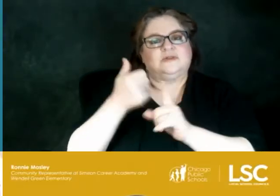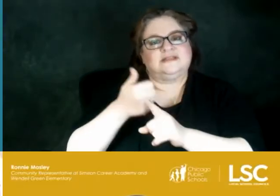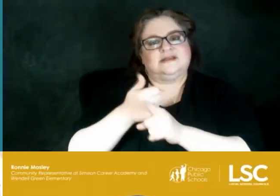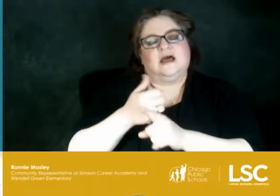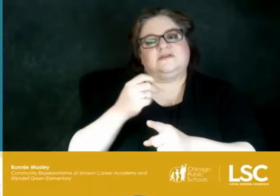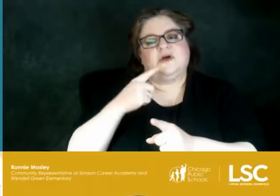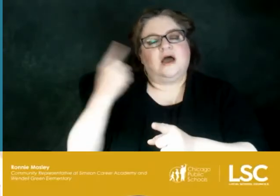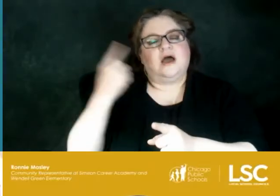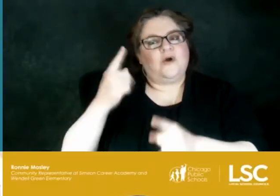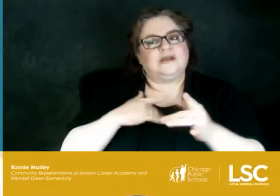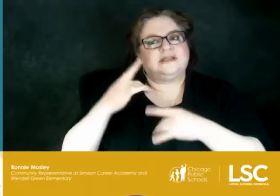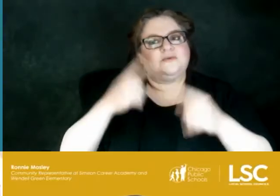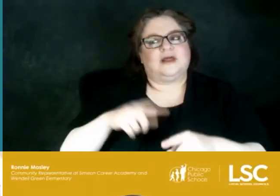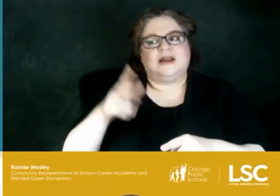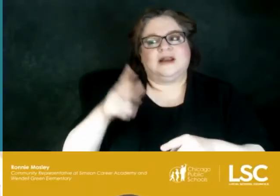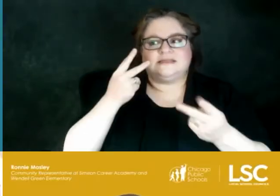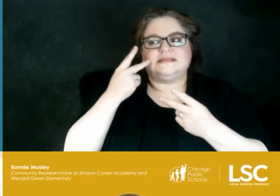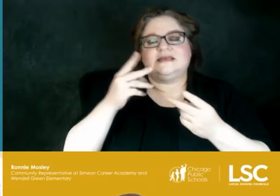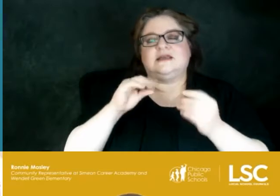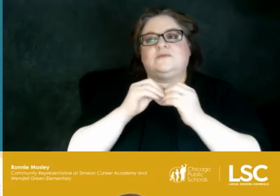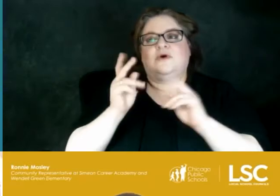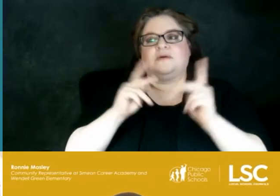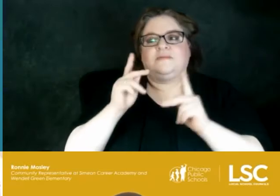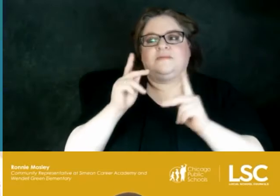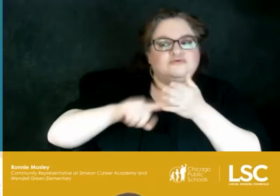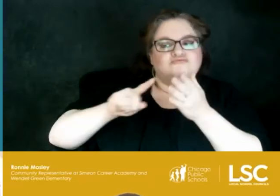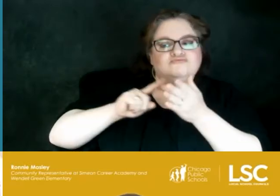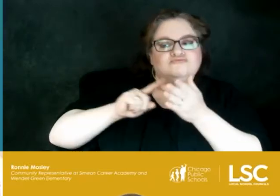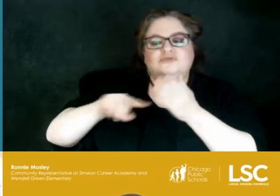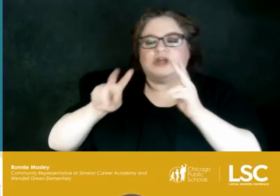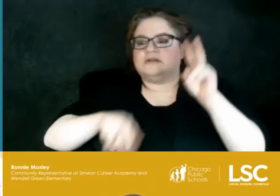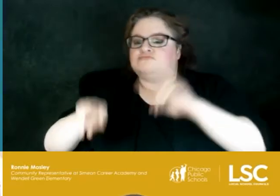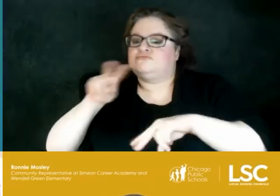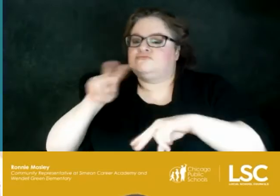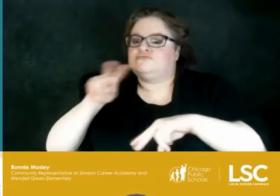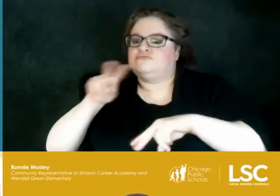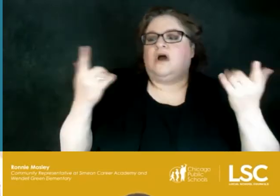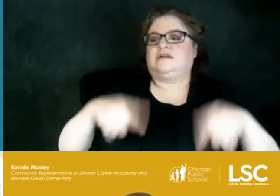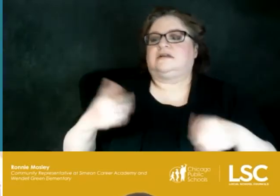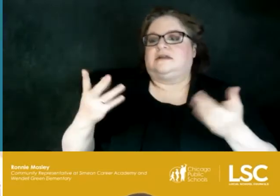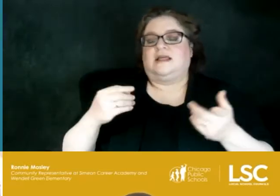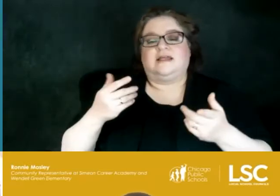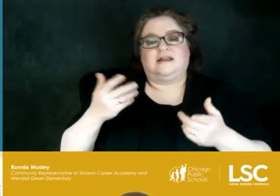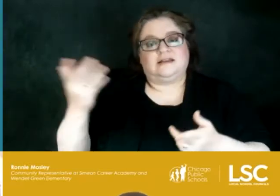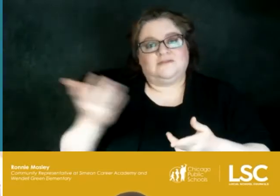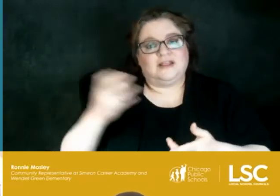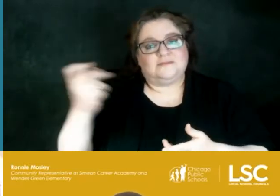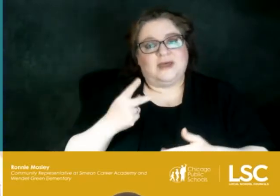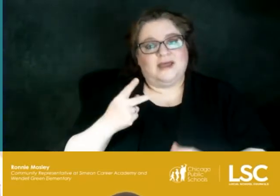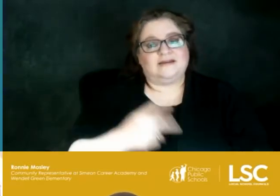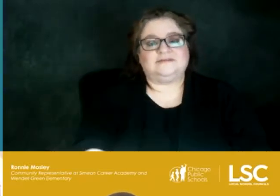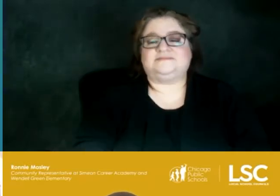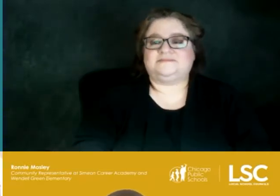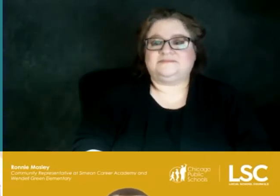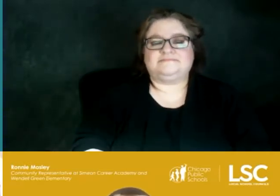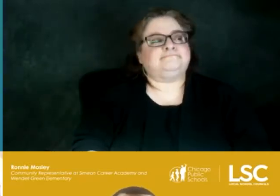I'm always excited when I see more folks just checking out, like, what is this about? And invite them to come back. Absolutely.